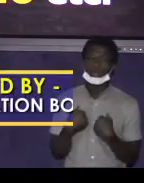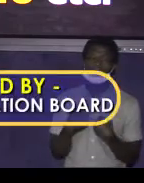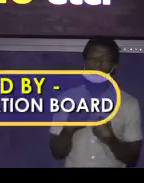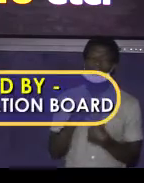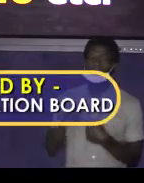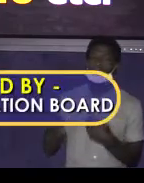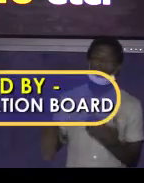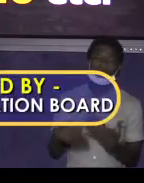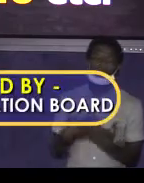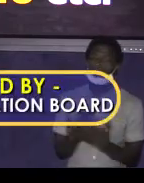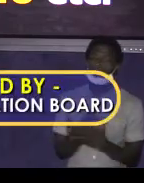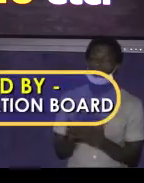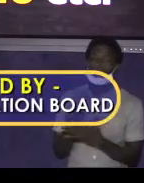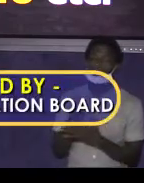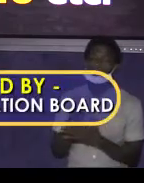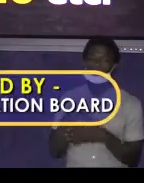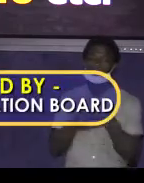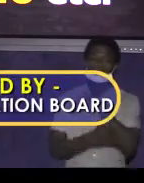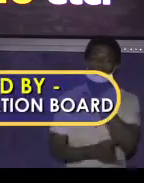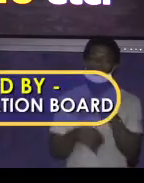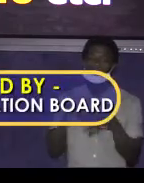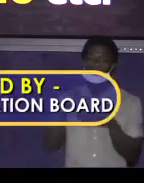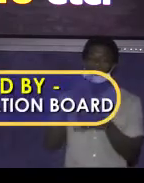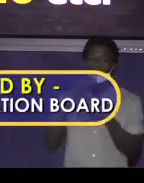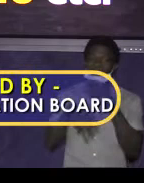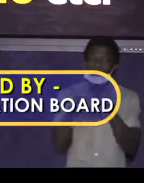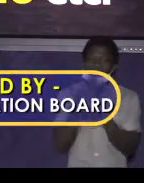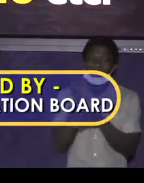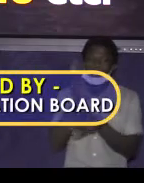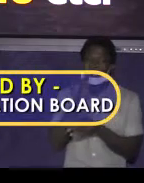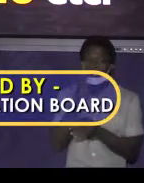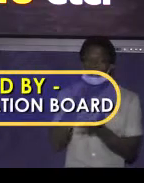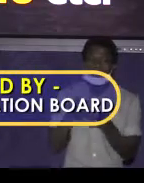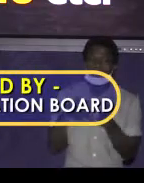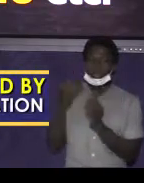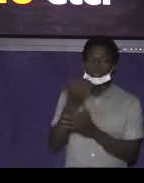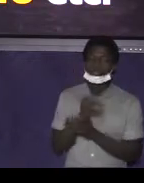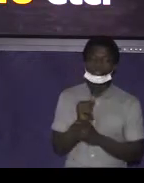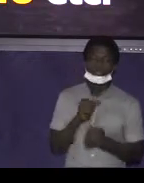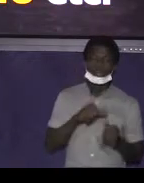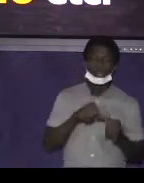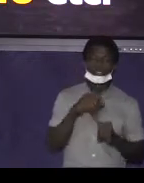means all the countries in the world could be part